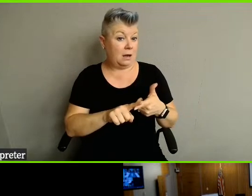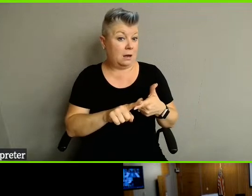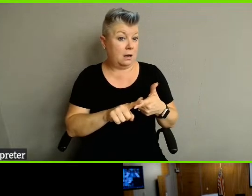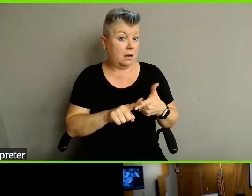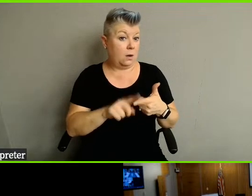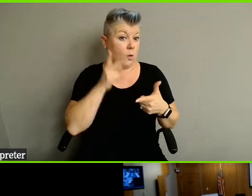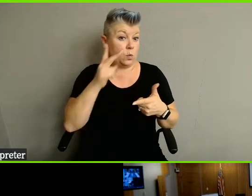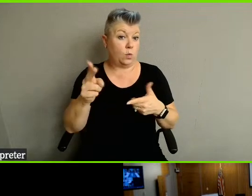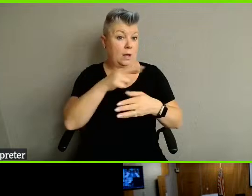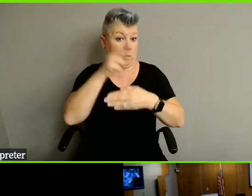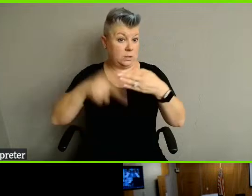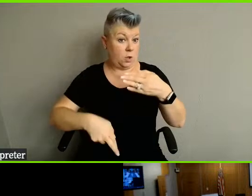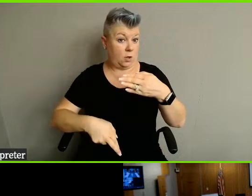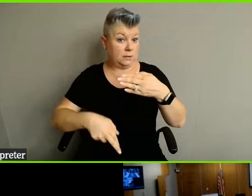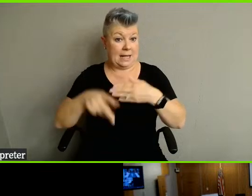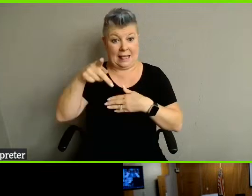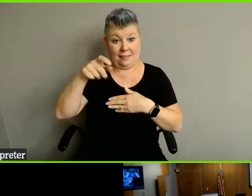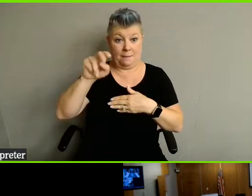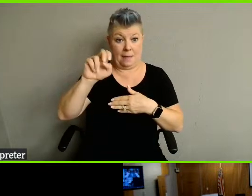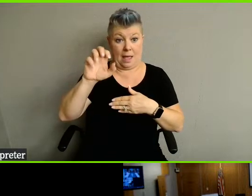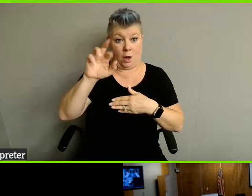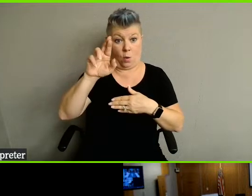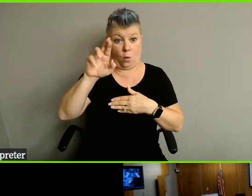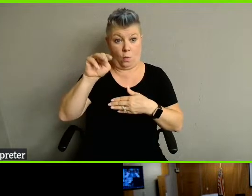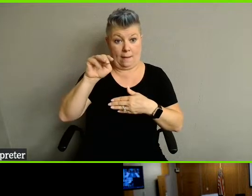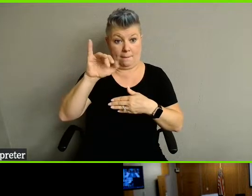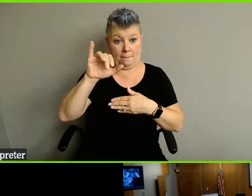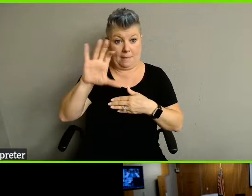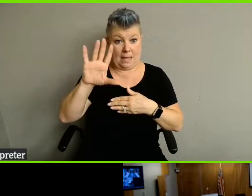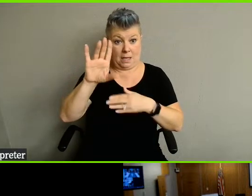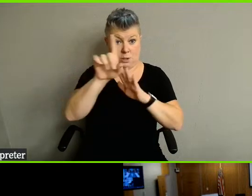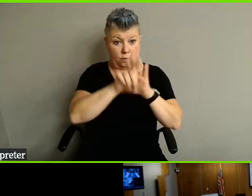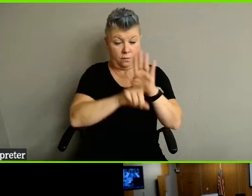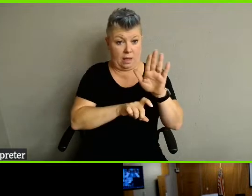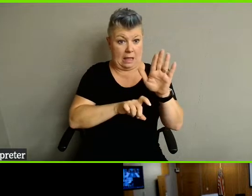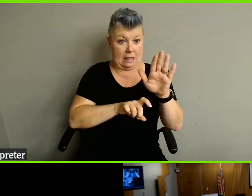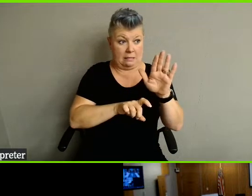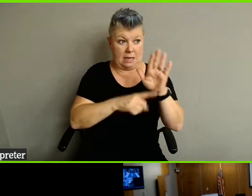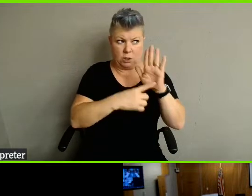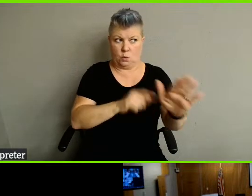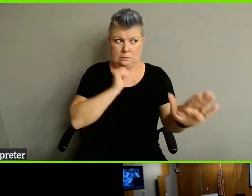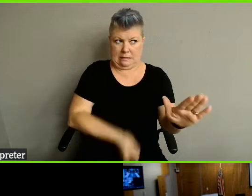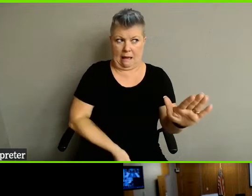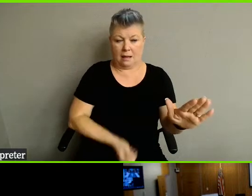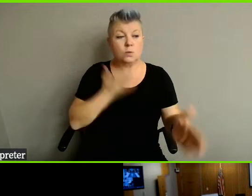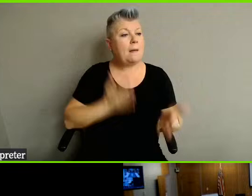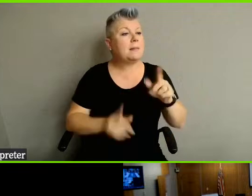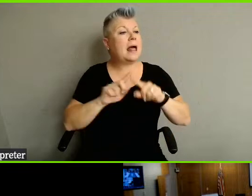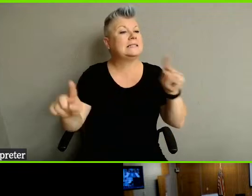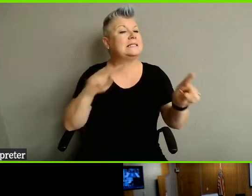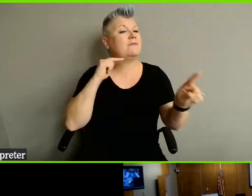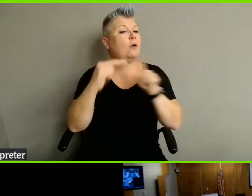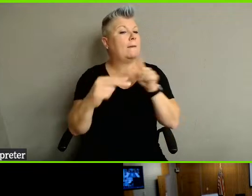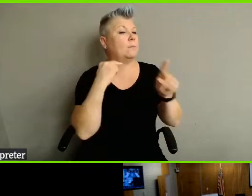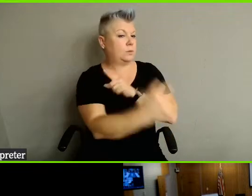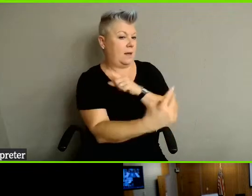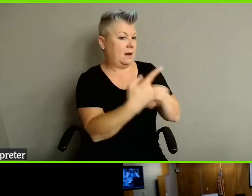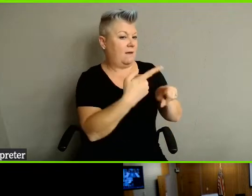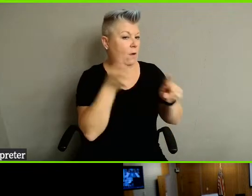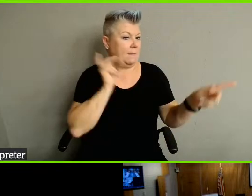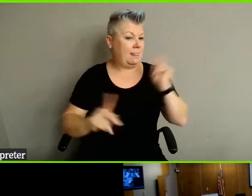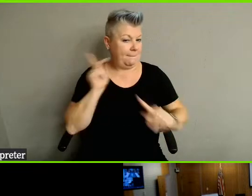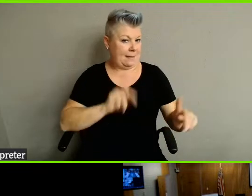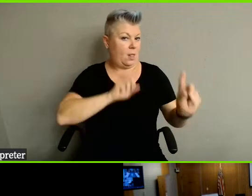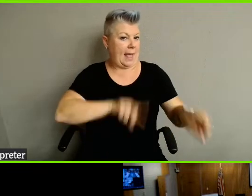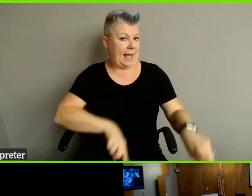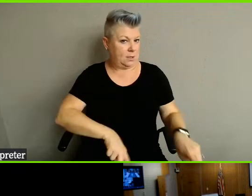our results was not. And so that could be different pieces that really need from the individual taking the